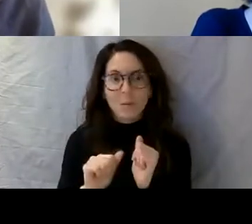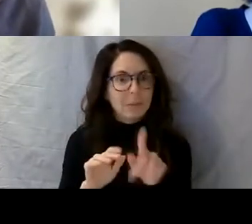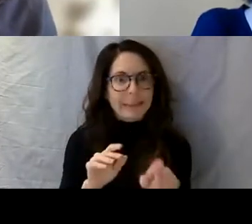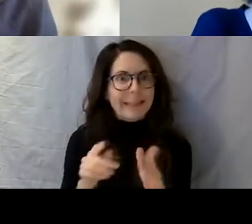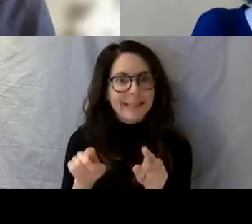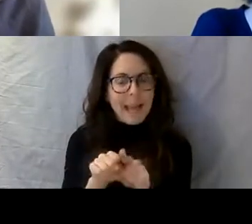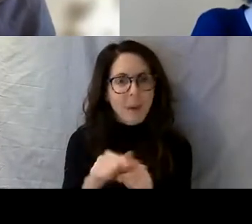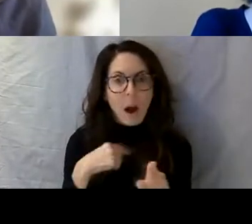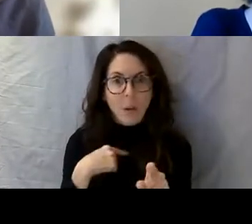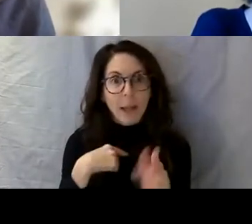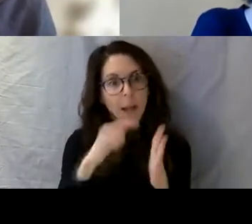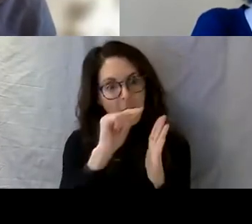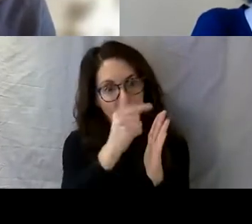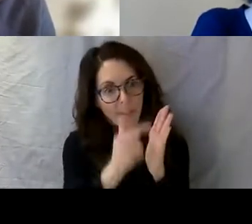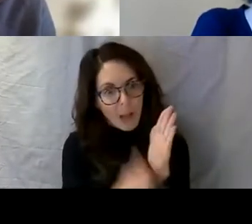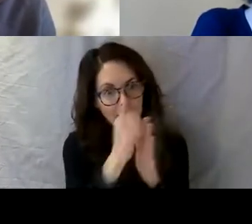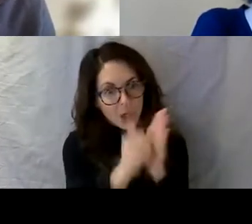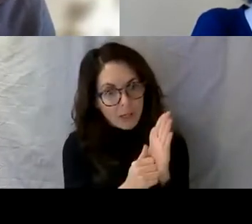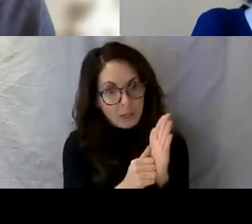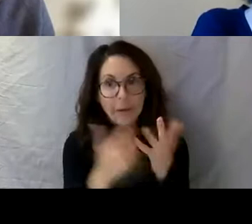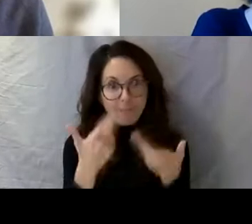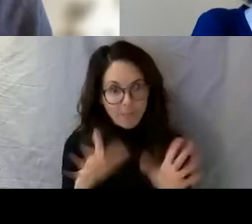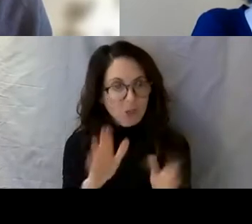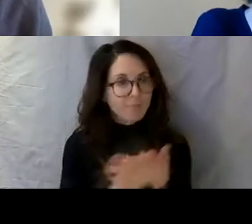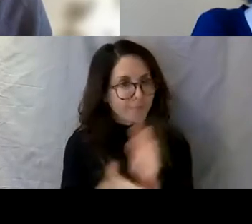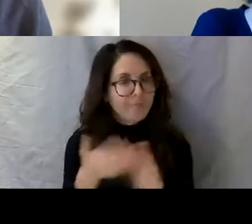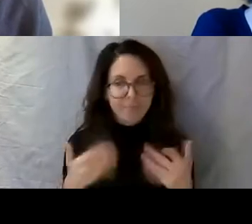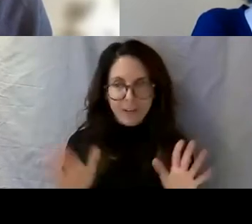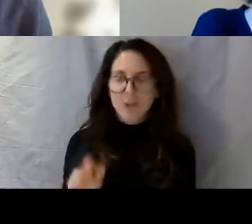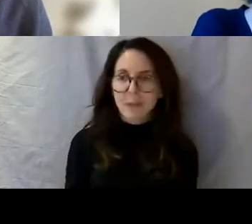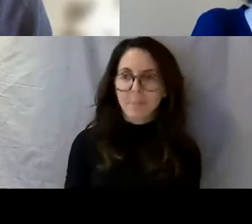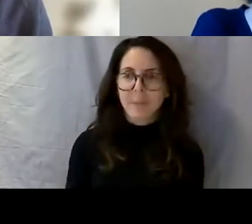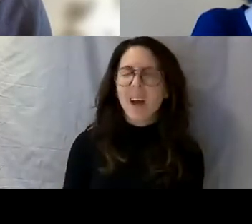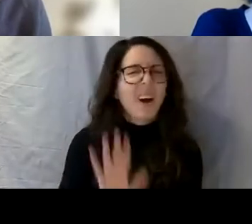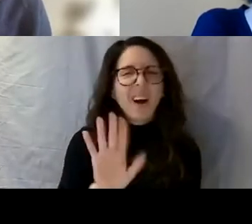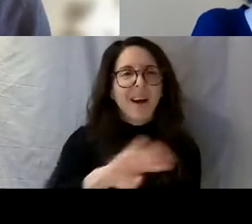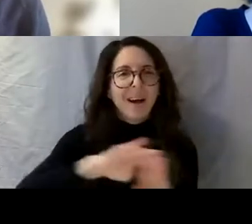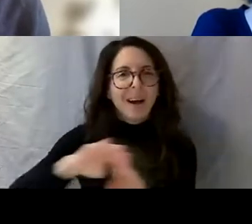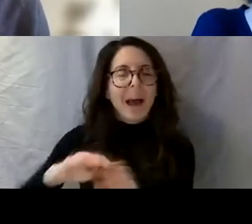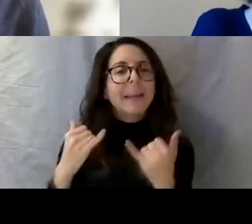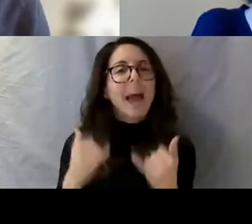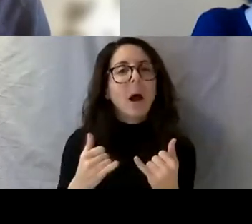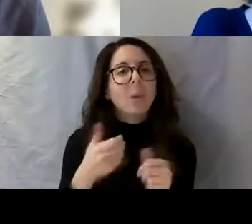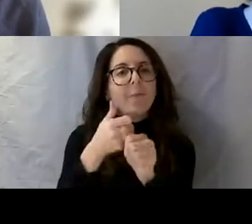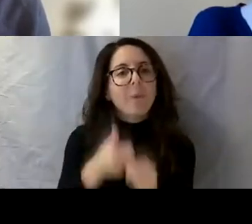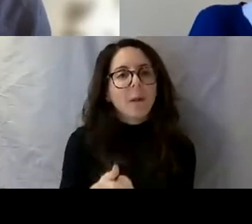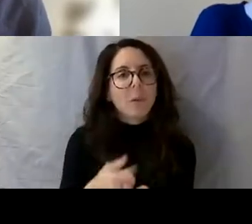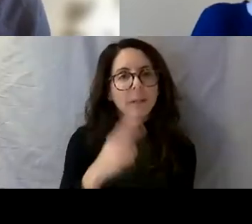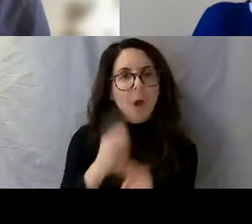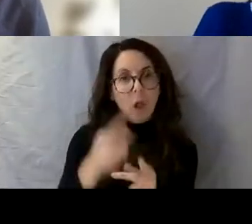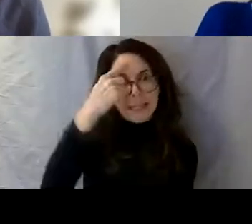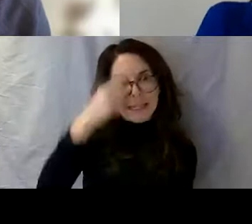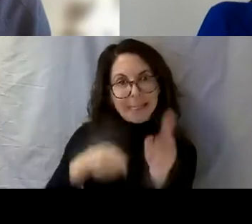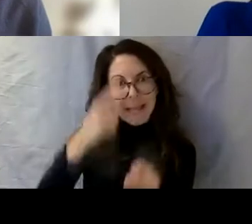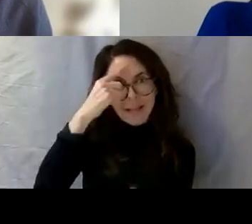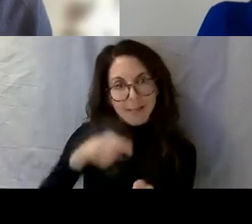agenda? Therefore, we've had a board meeting kind of cycle. And we recently moved to more of a consent agenda so that we're trying to do everything that we